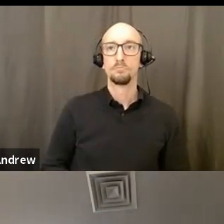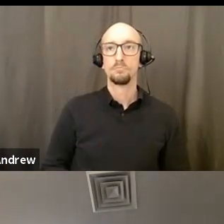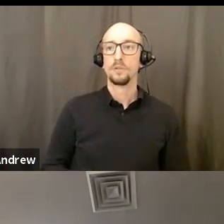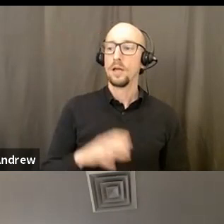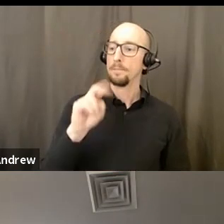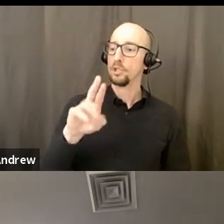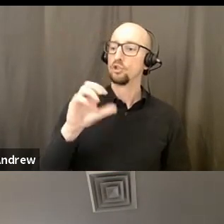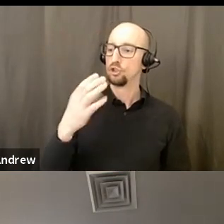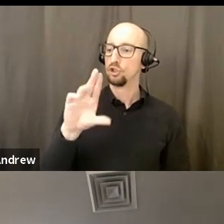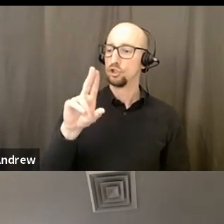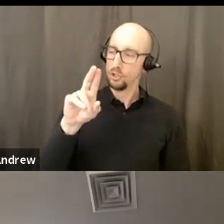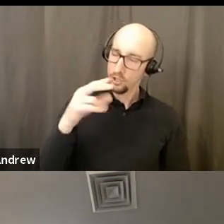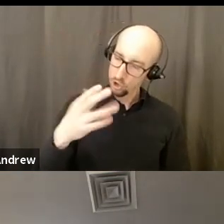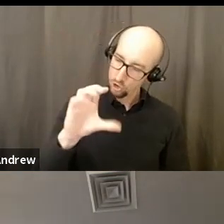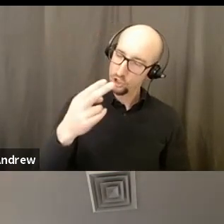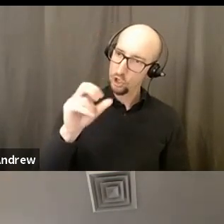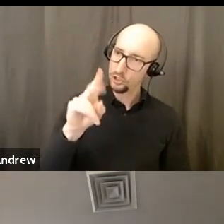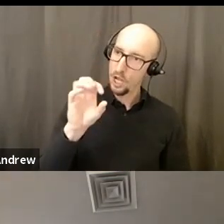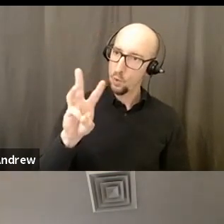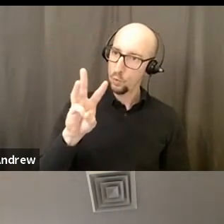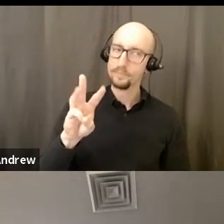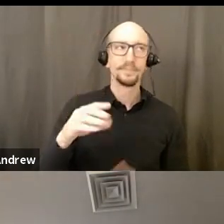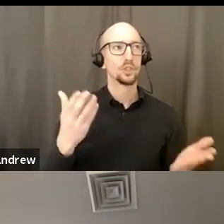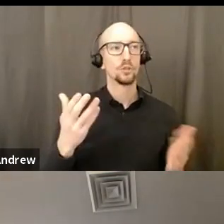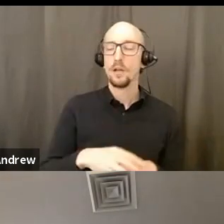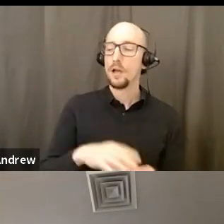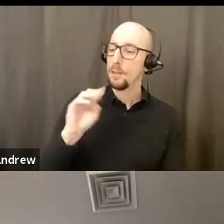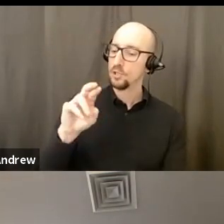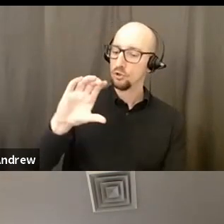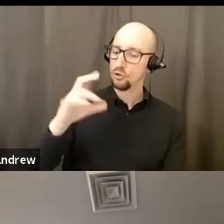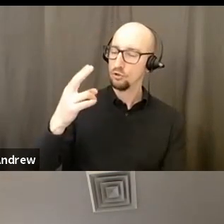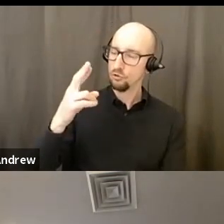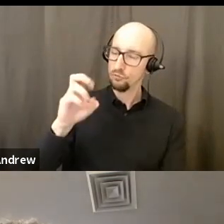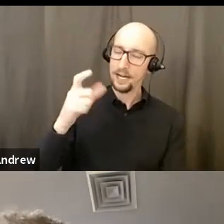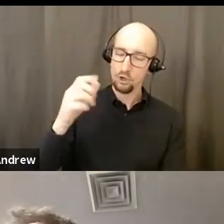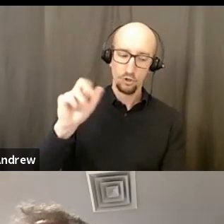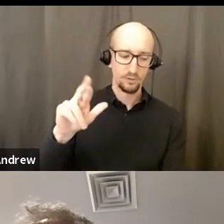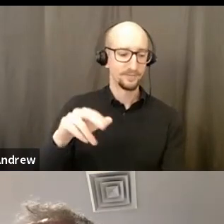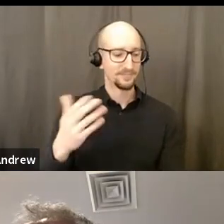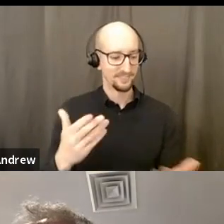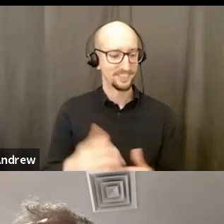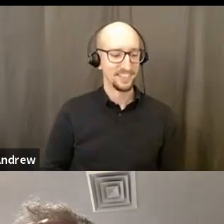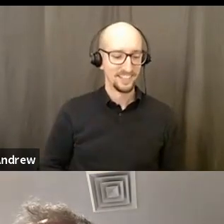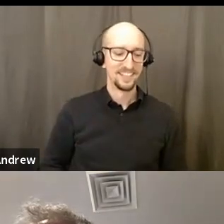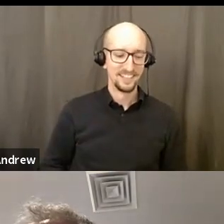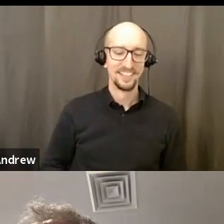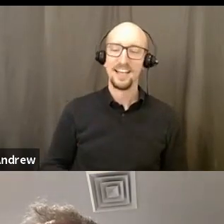Mr. Chernow? Here. Mr. Kreger? Aye. Ms. Grassa?